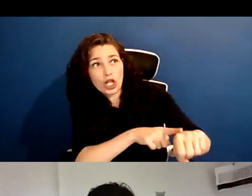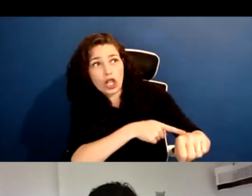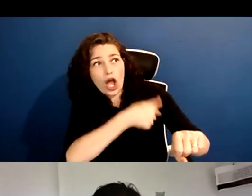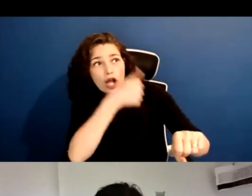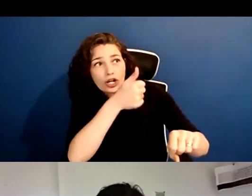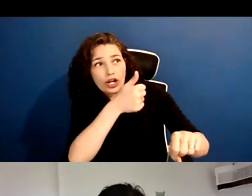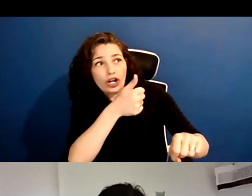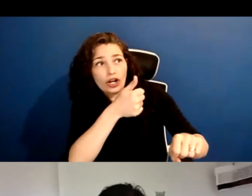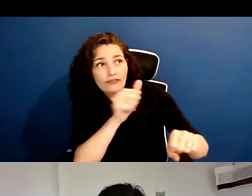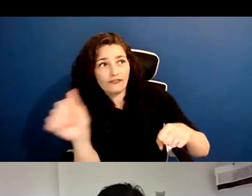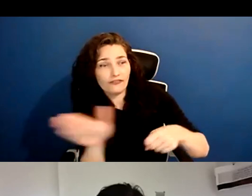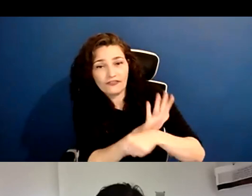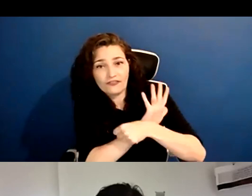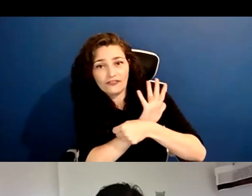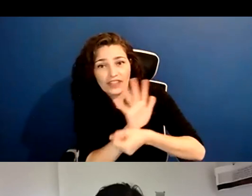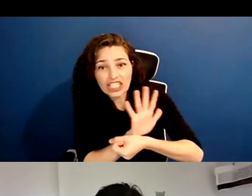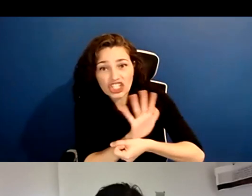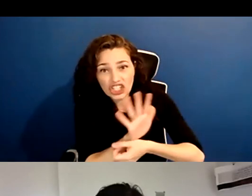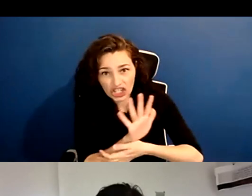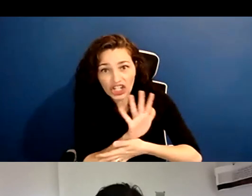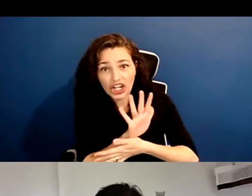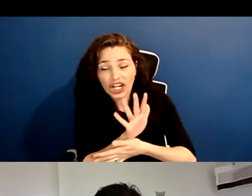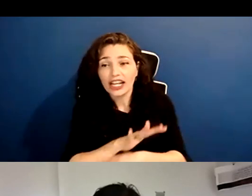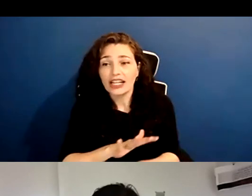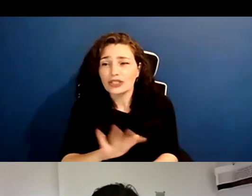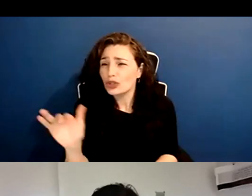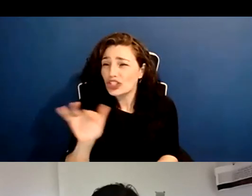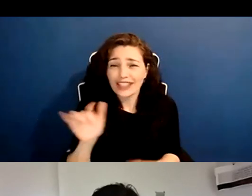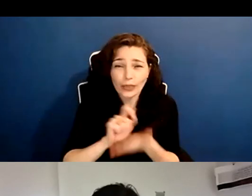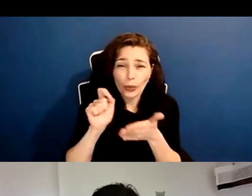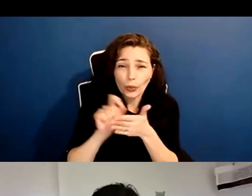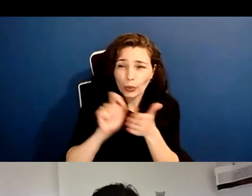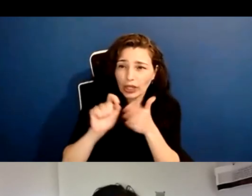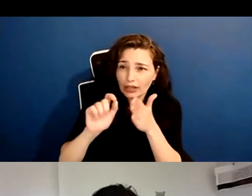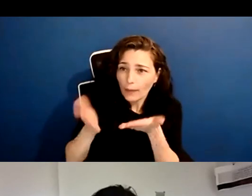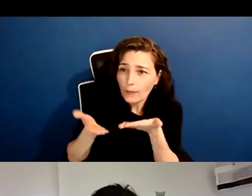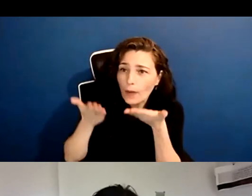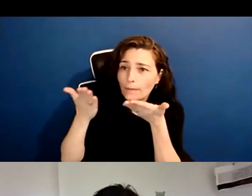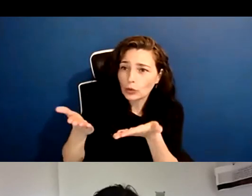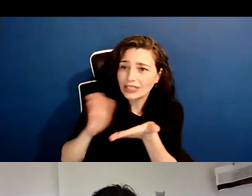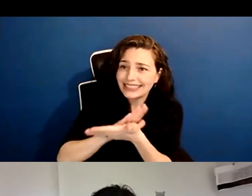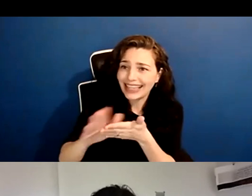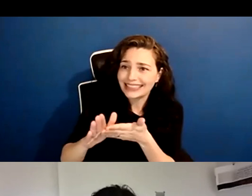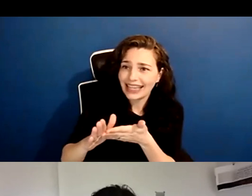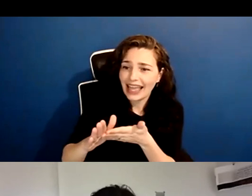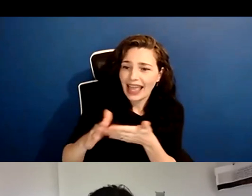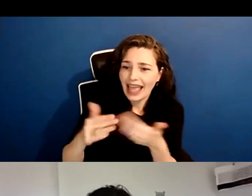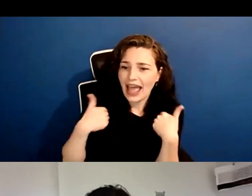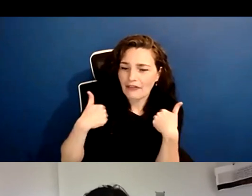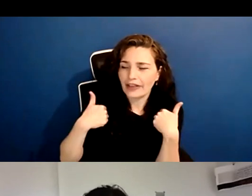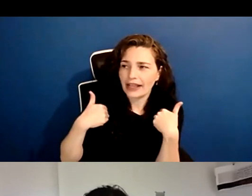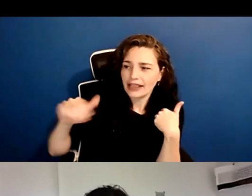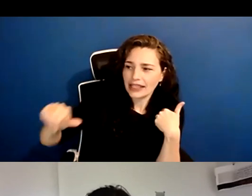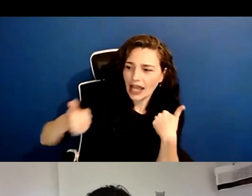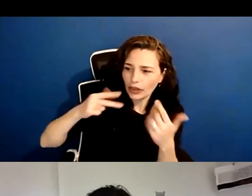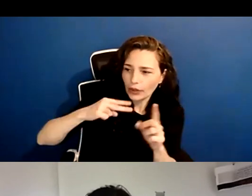of it. So sometimes, once again, just like the written proposal, it's nice to have those outside eyes that can really see and cut from